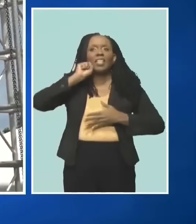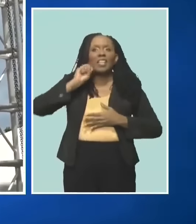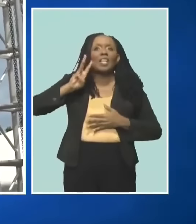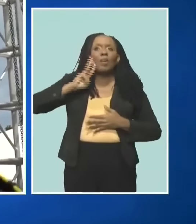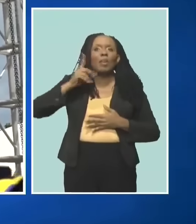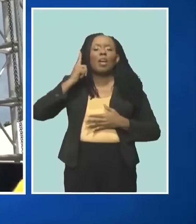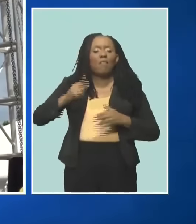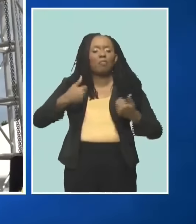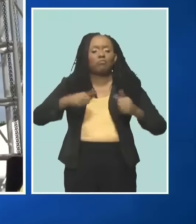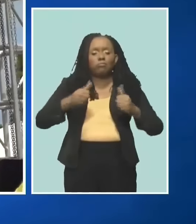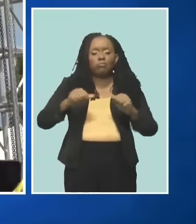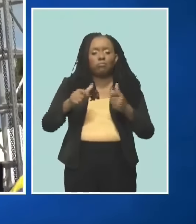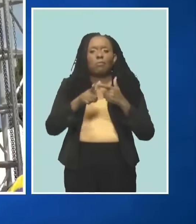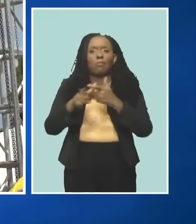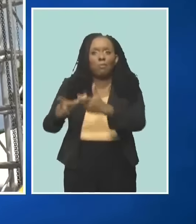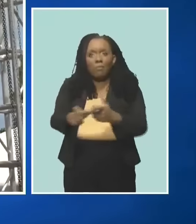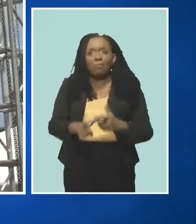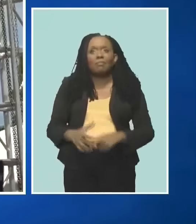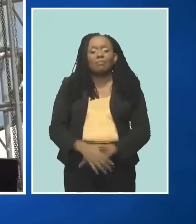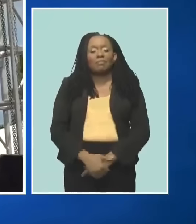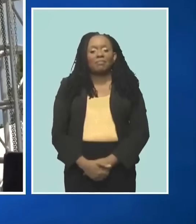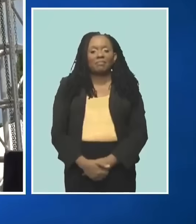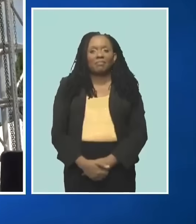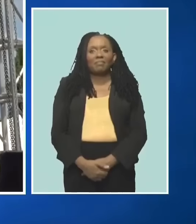Shade for her efforts at the Olympics.